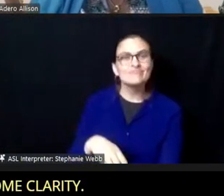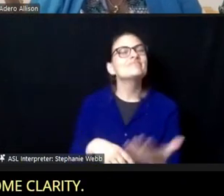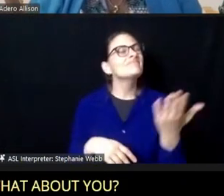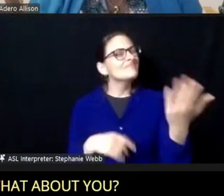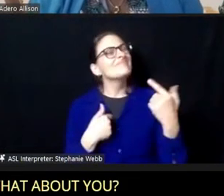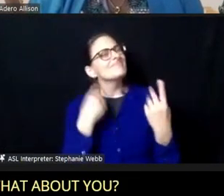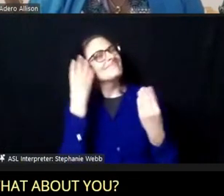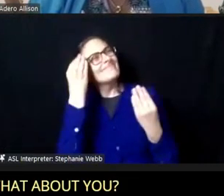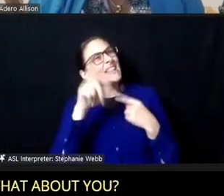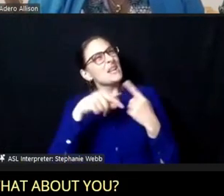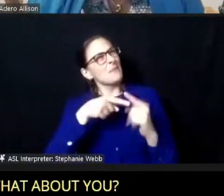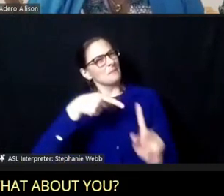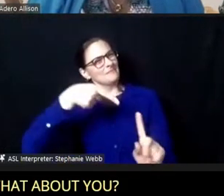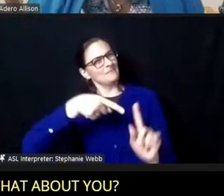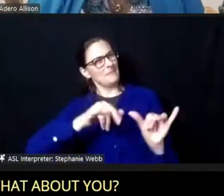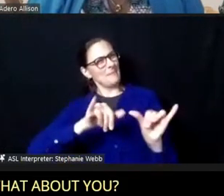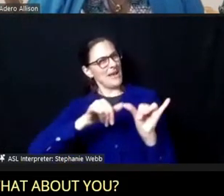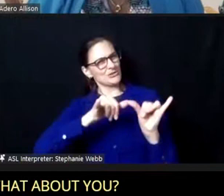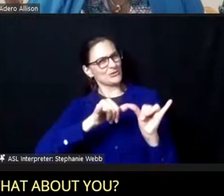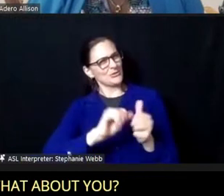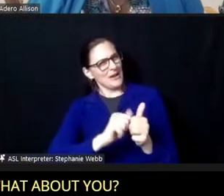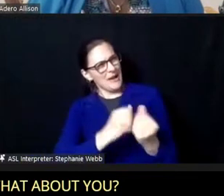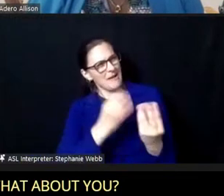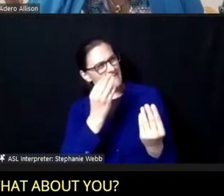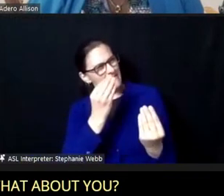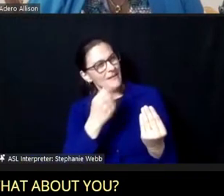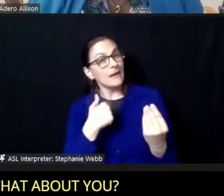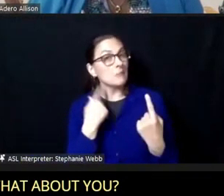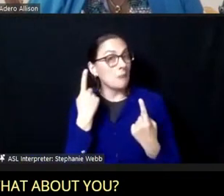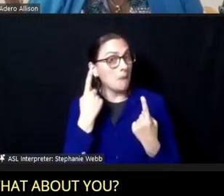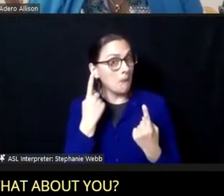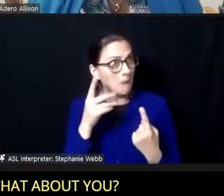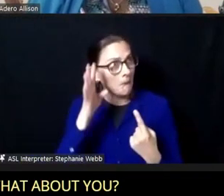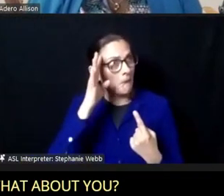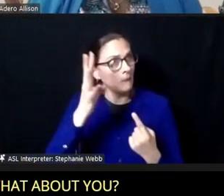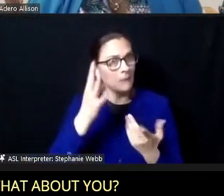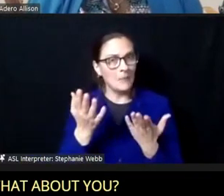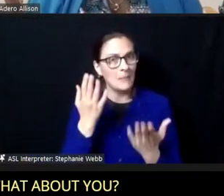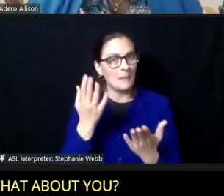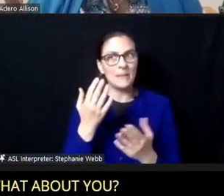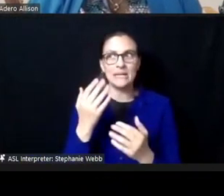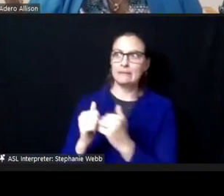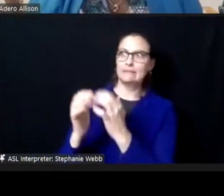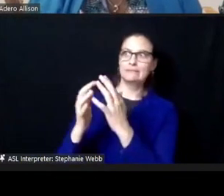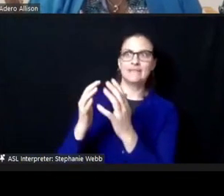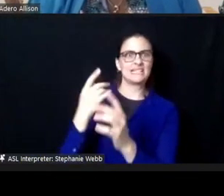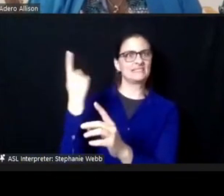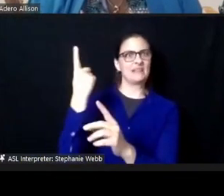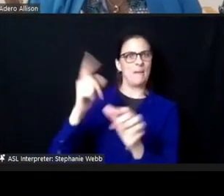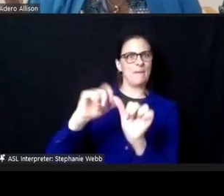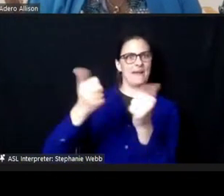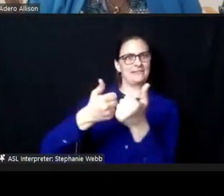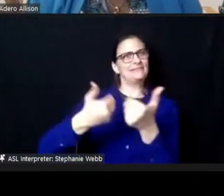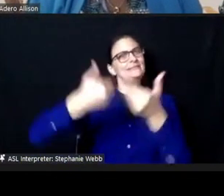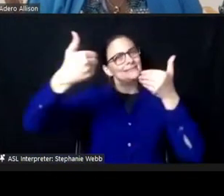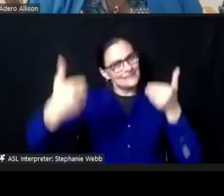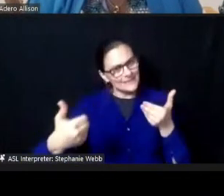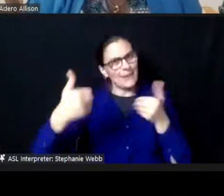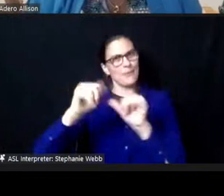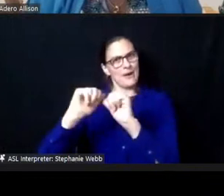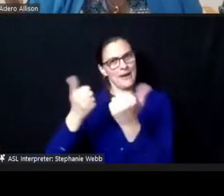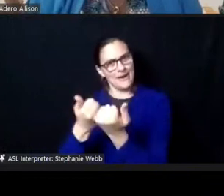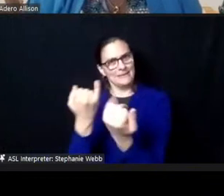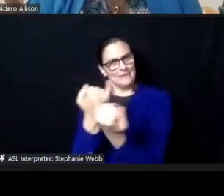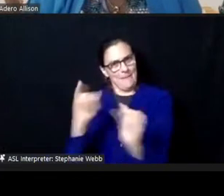thinking, could there be an independent agency that they submit, you know, these things to that evaluate and provide a score, you know, a